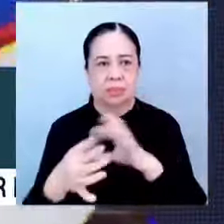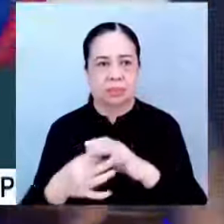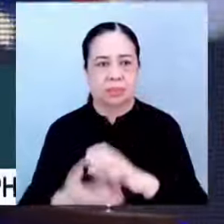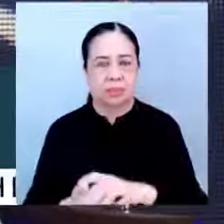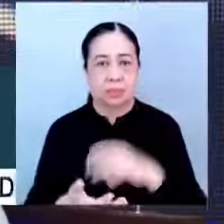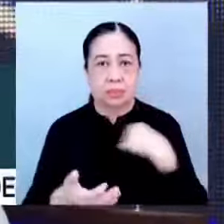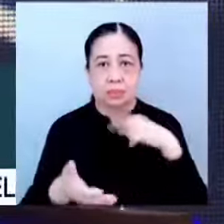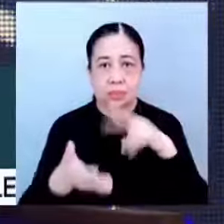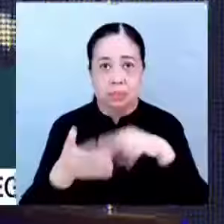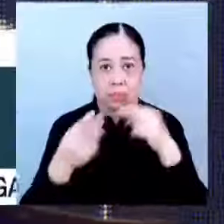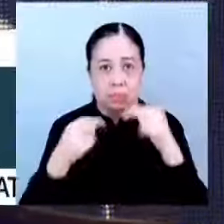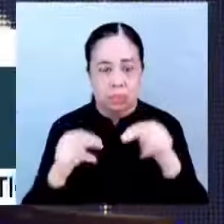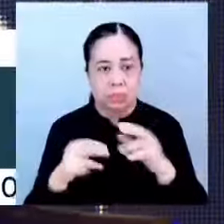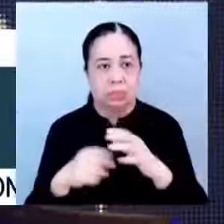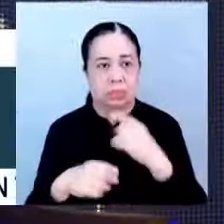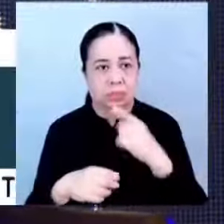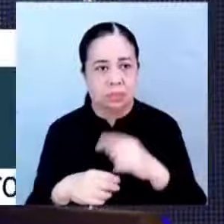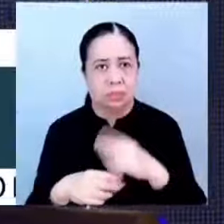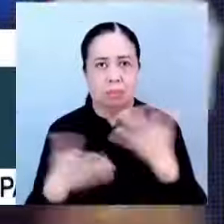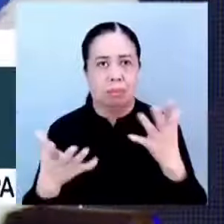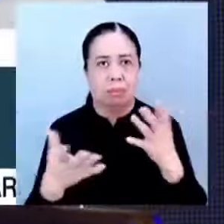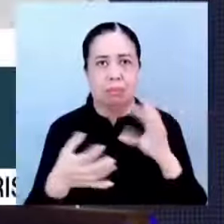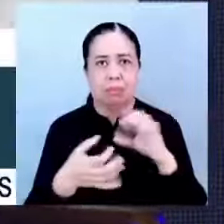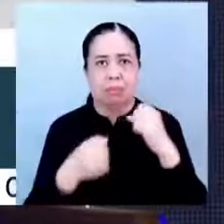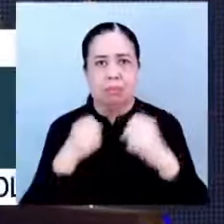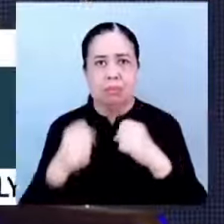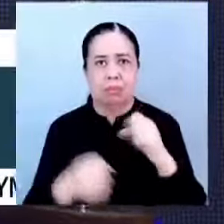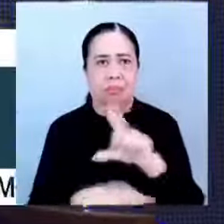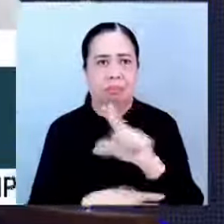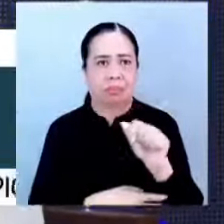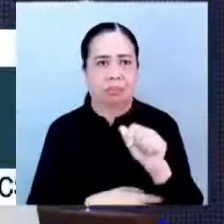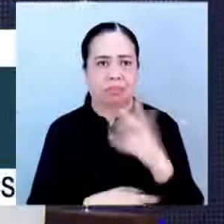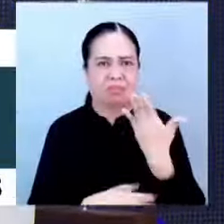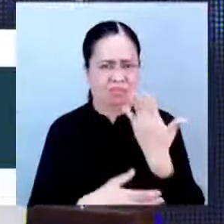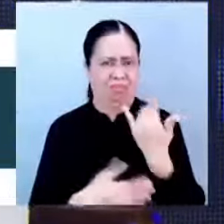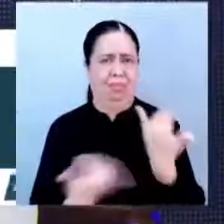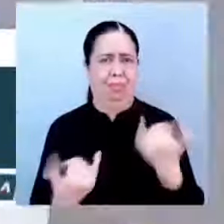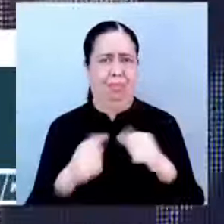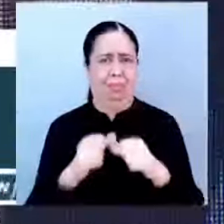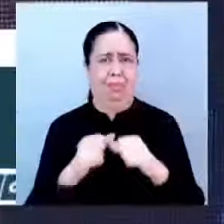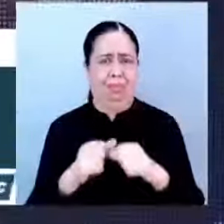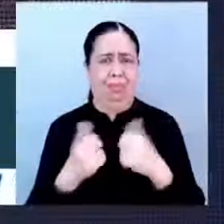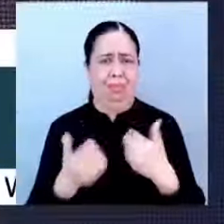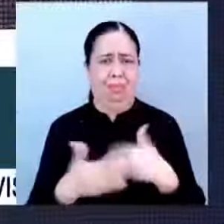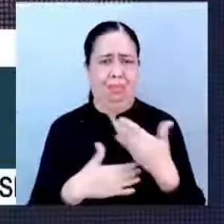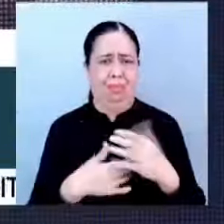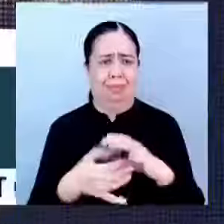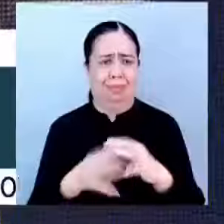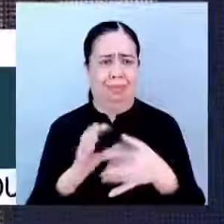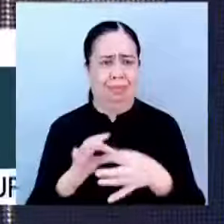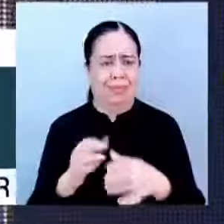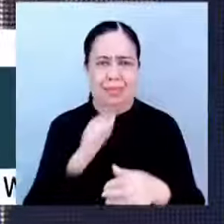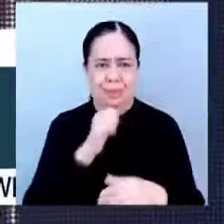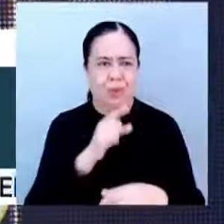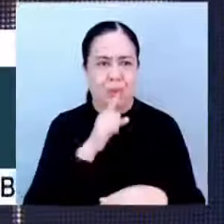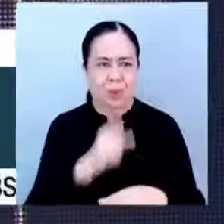yung balita, wala na nung Olympics ang boxing sa LA. Yung bakit di pagpapatuloy ko pa yung next Olympics? Di pa naman po sure yun.